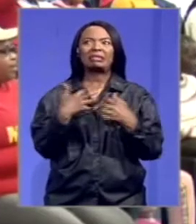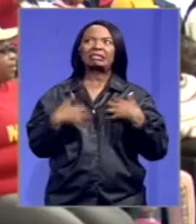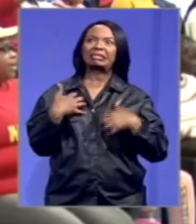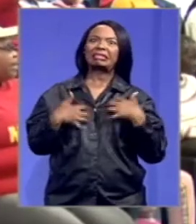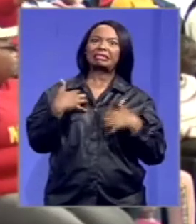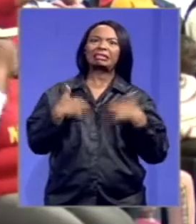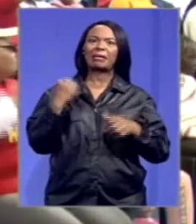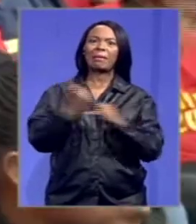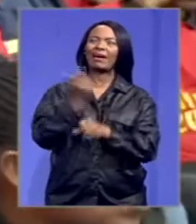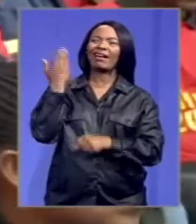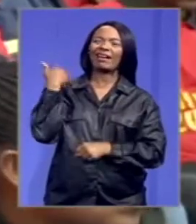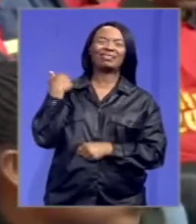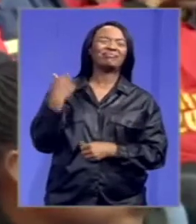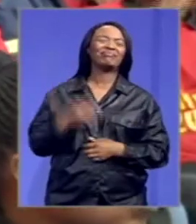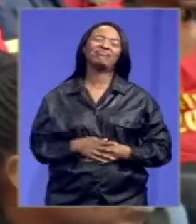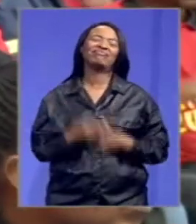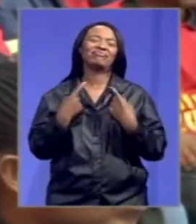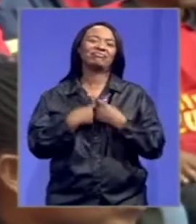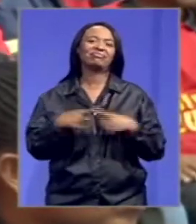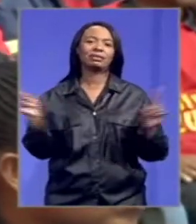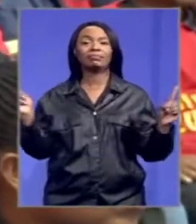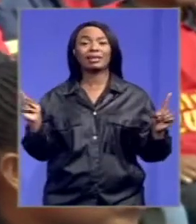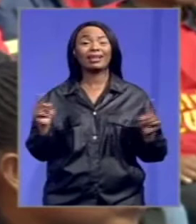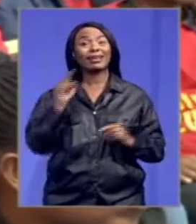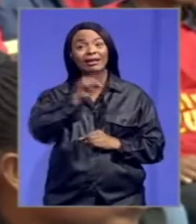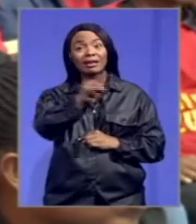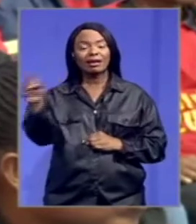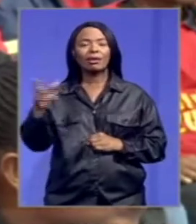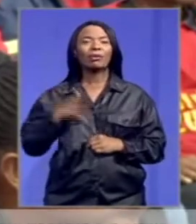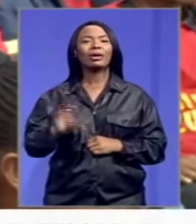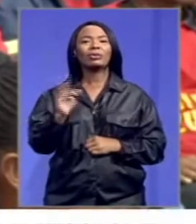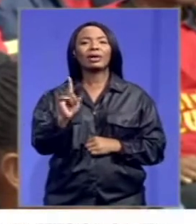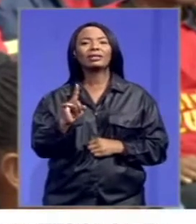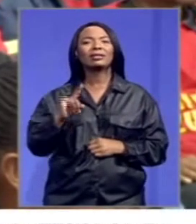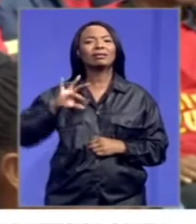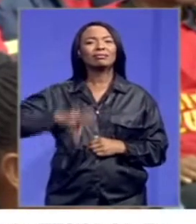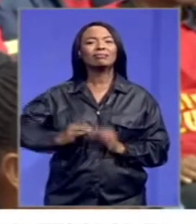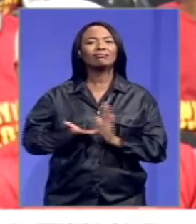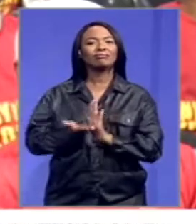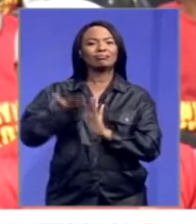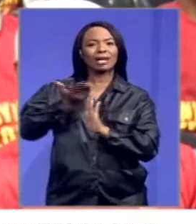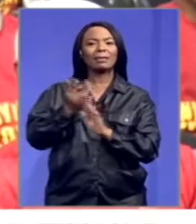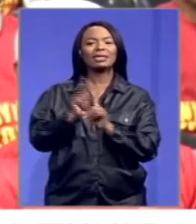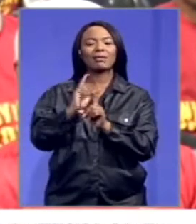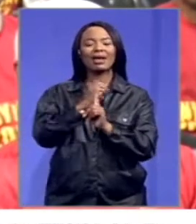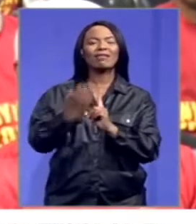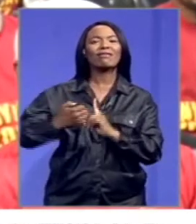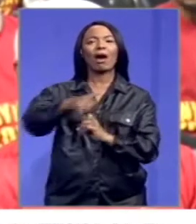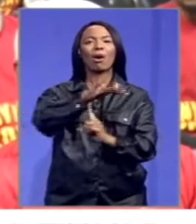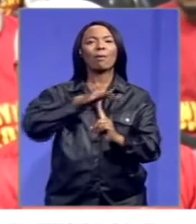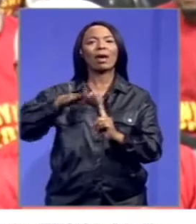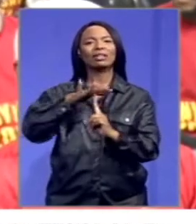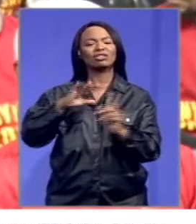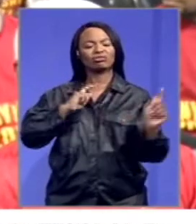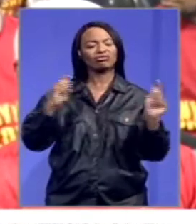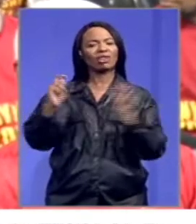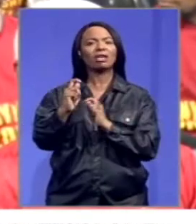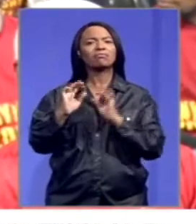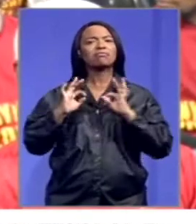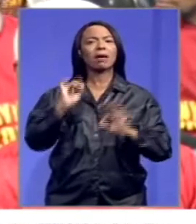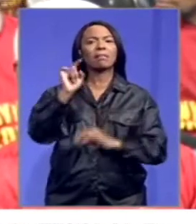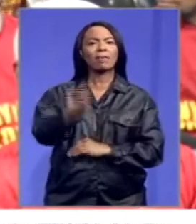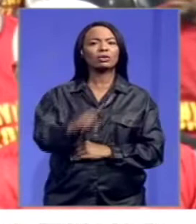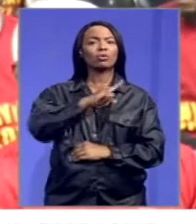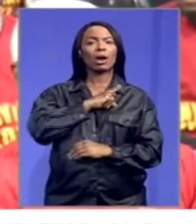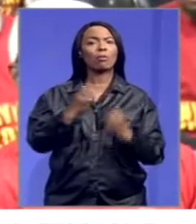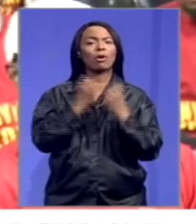Basebetsi ba batla hore meputso ya bona e ntlafatswe mme le maemo a mosebetsi a fetolwe. Ba re dimilione tsa basebetsi di lahlehetswe